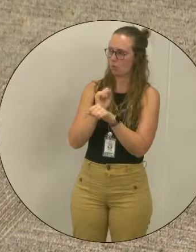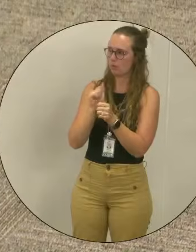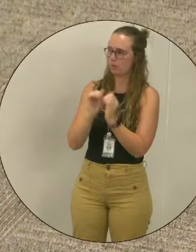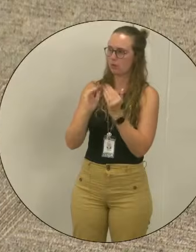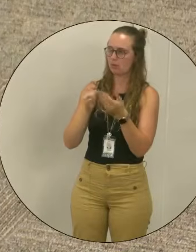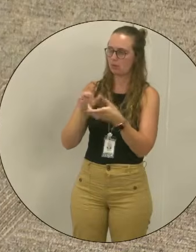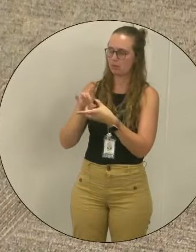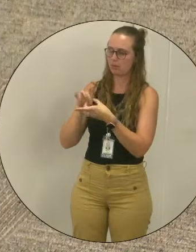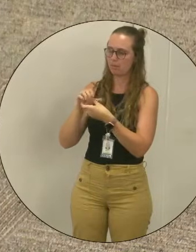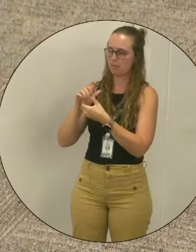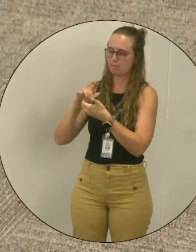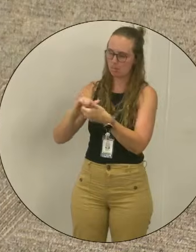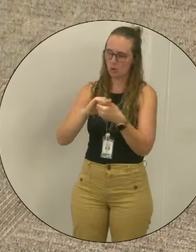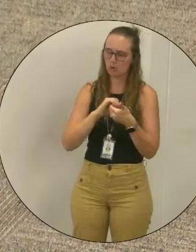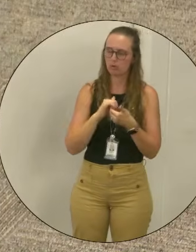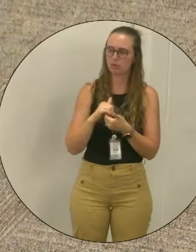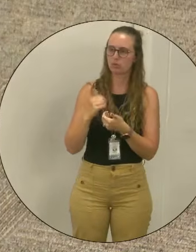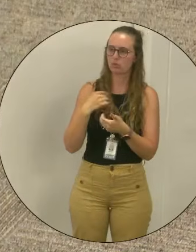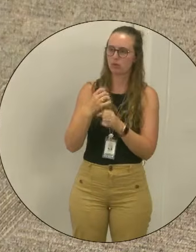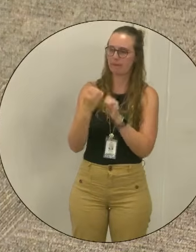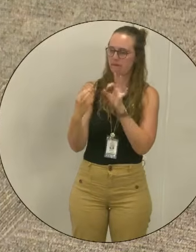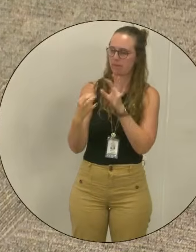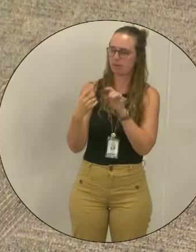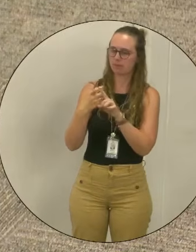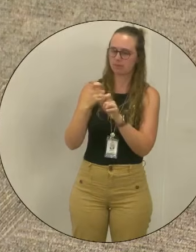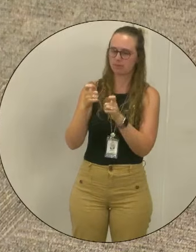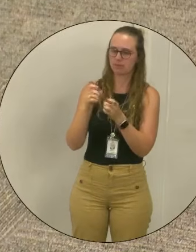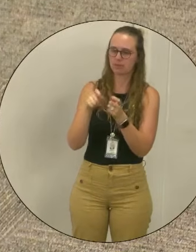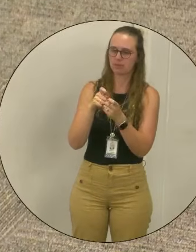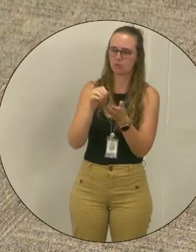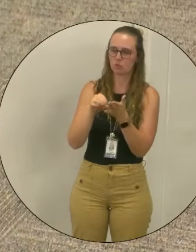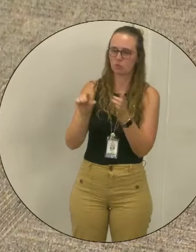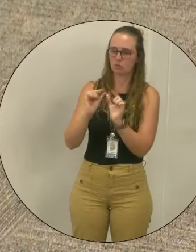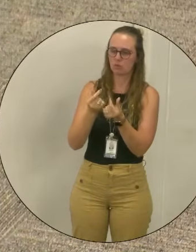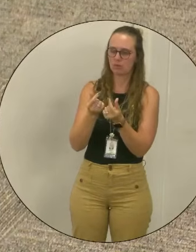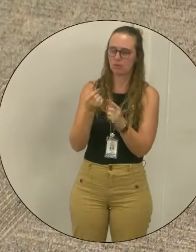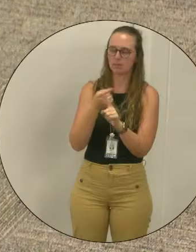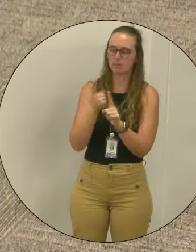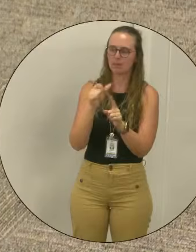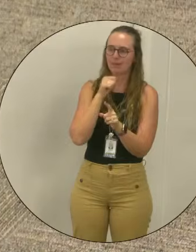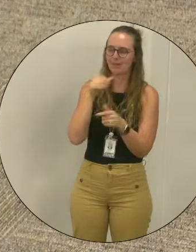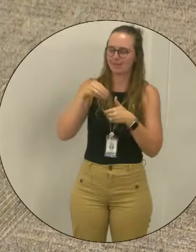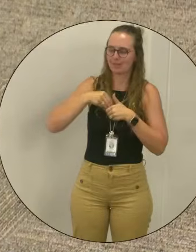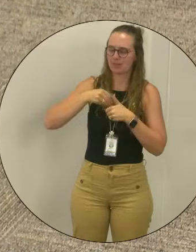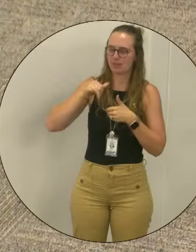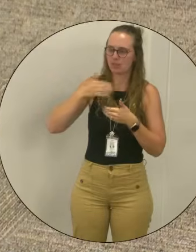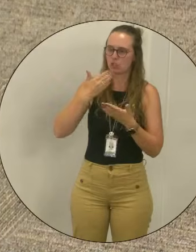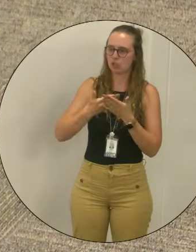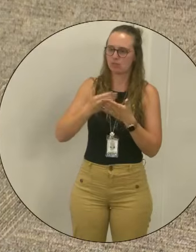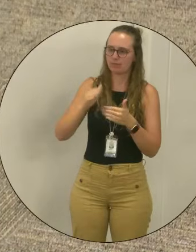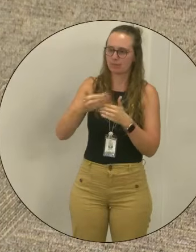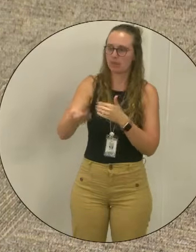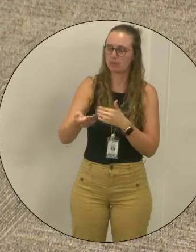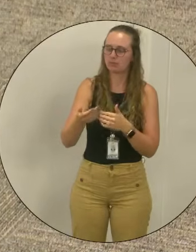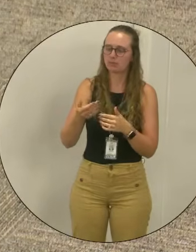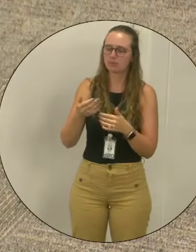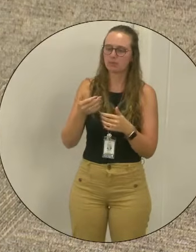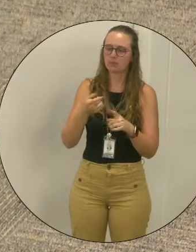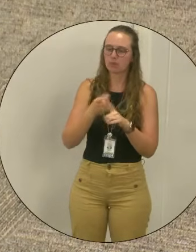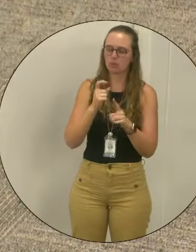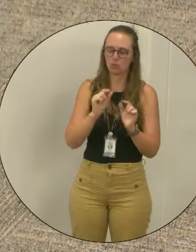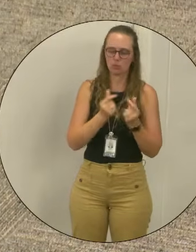we are, receiving feedback from specific student groups, but maybe not internally, and that might be a good next step for us to take it from